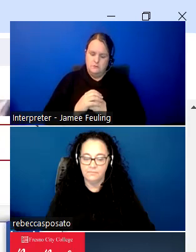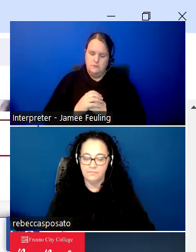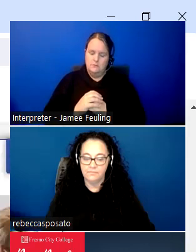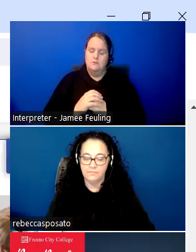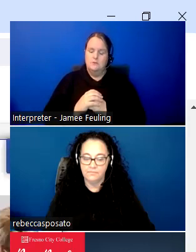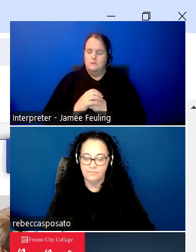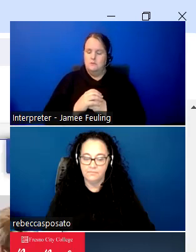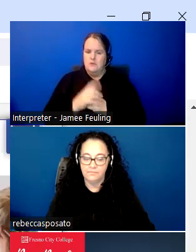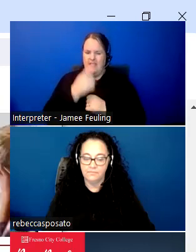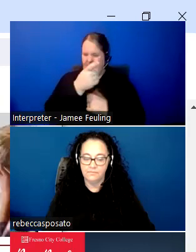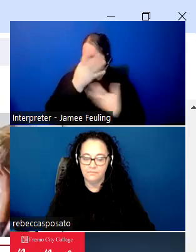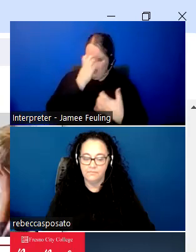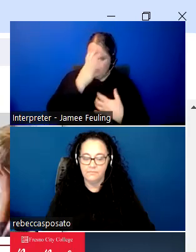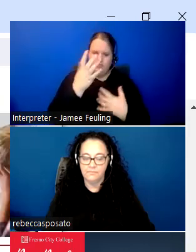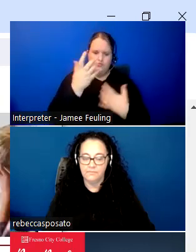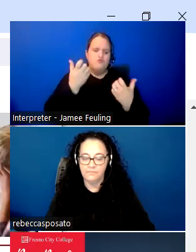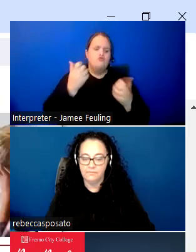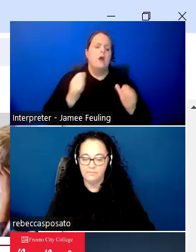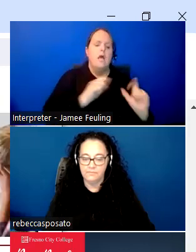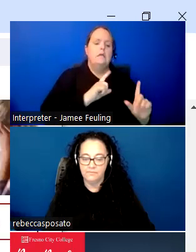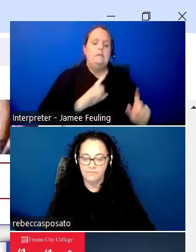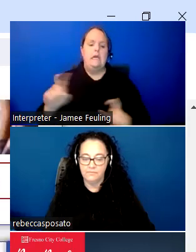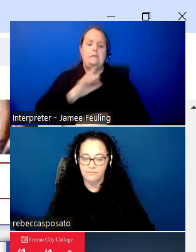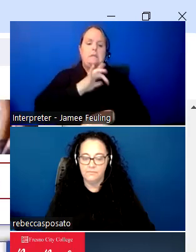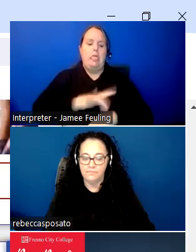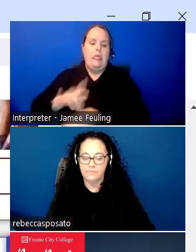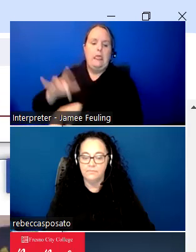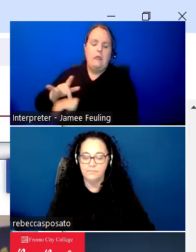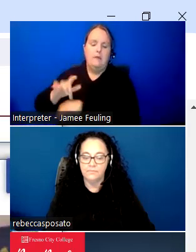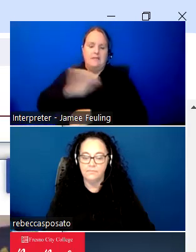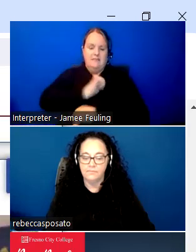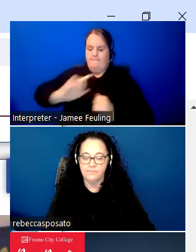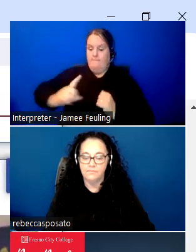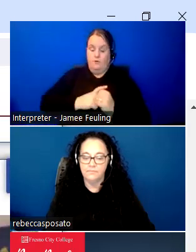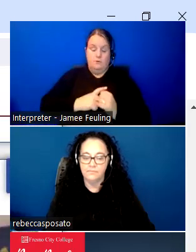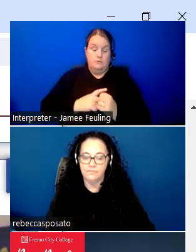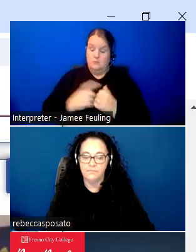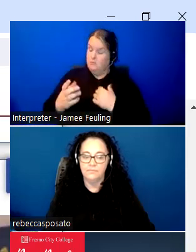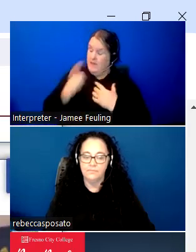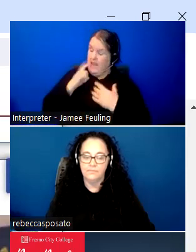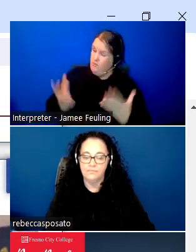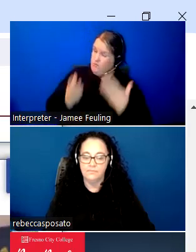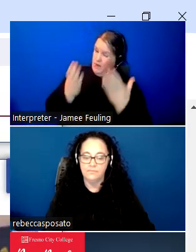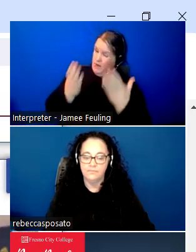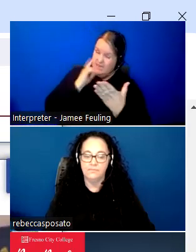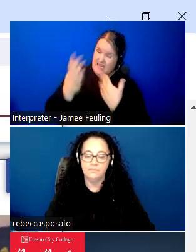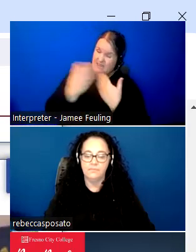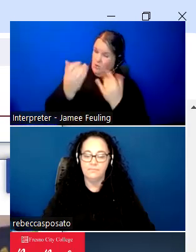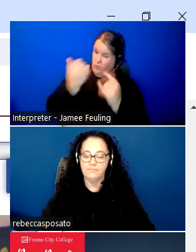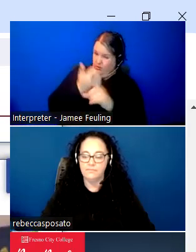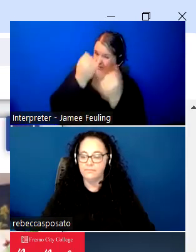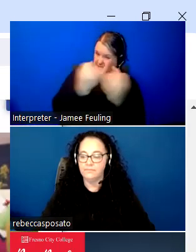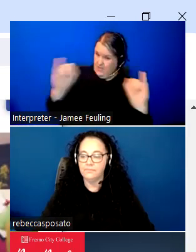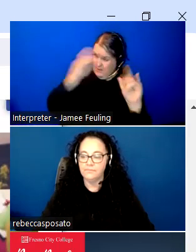figure it out on their own. I highly recommend that even though you may be independent and you figure things out, when